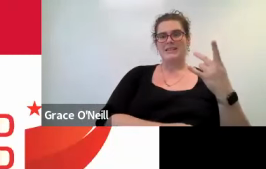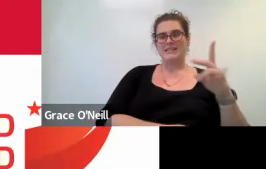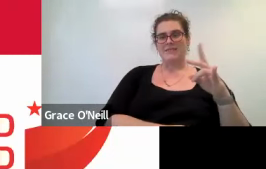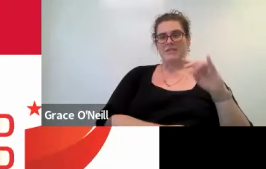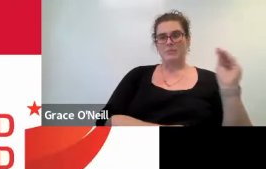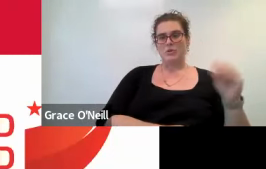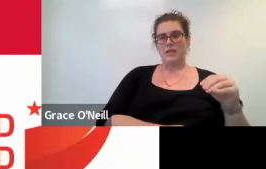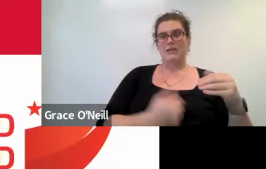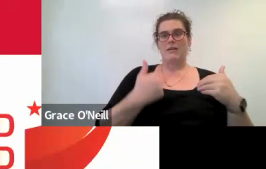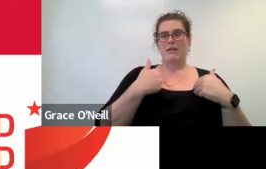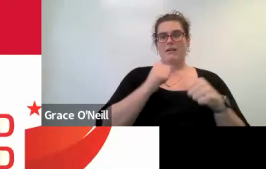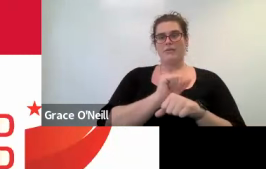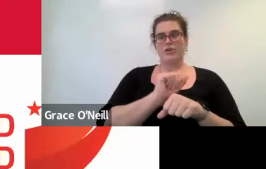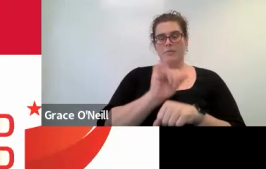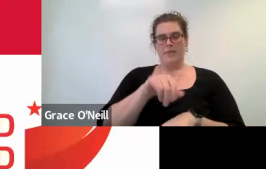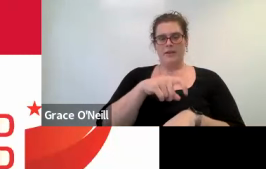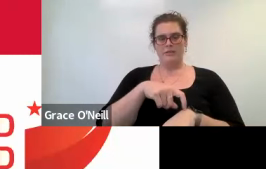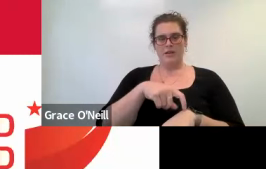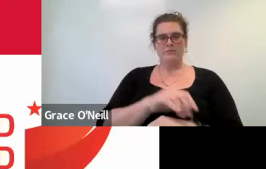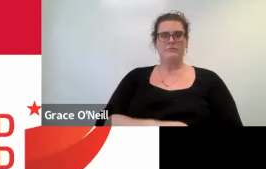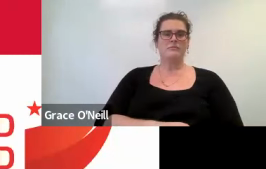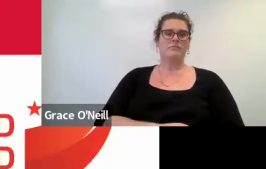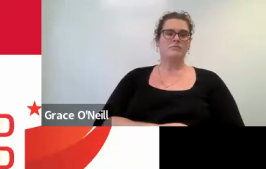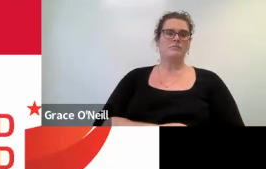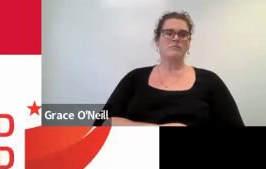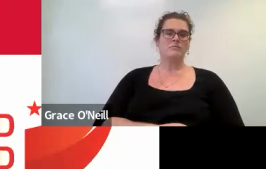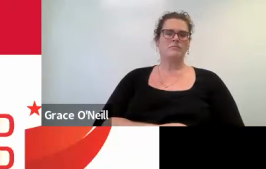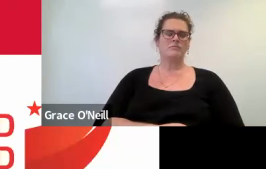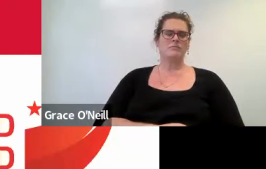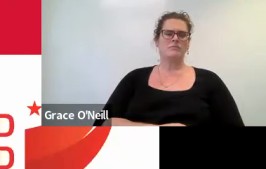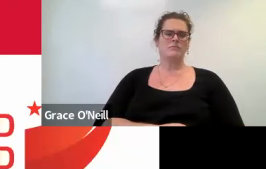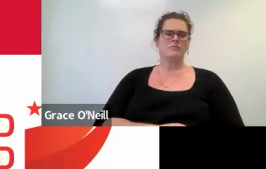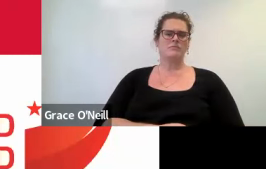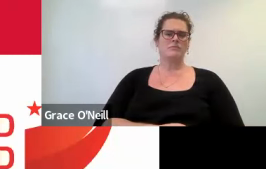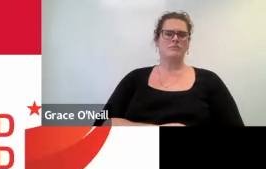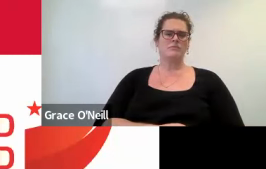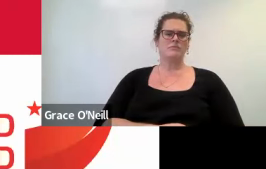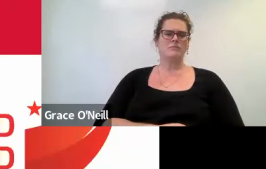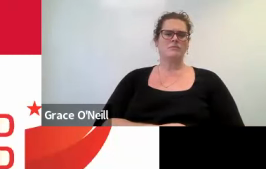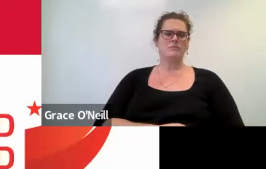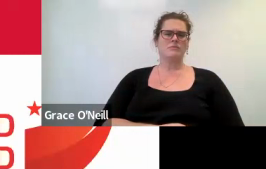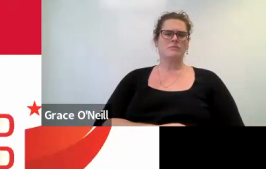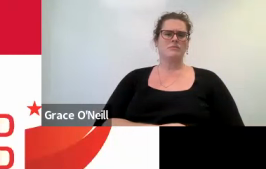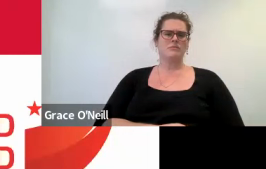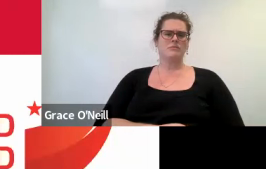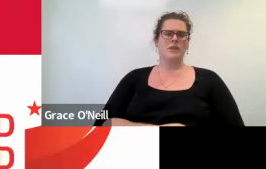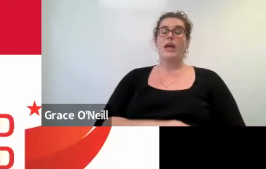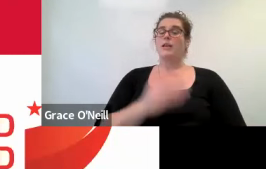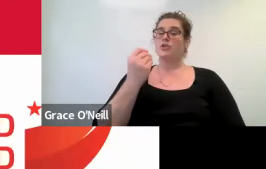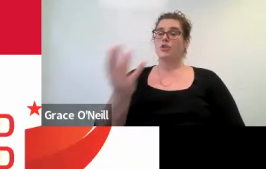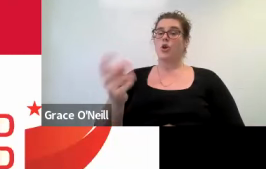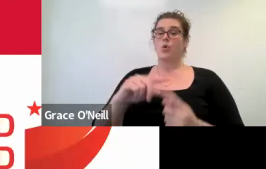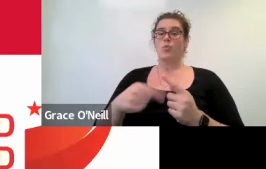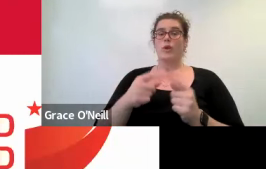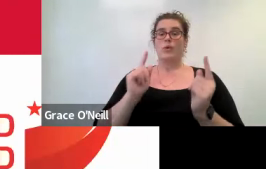respondents reporting at the time. And I should note that when meeting with the vendor